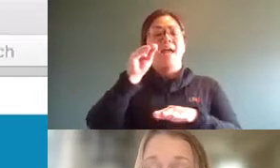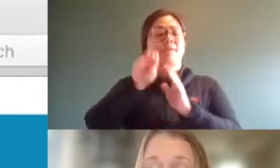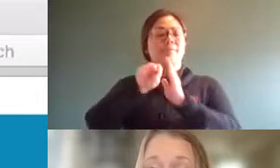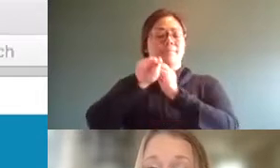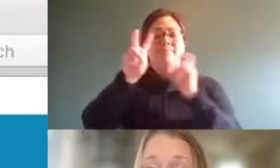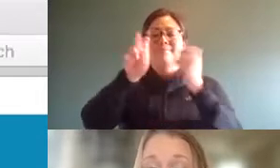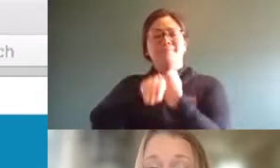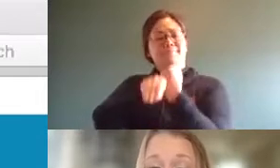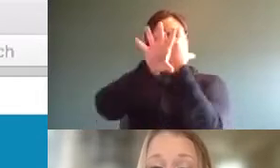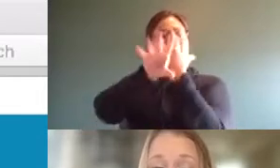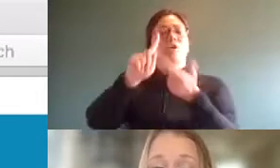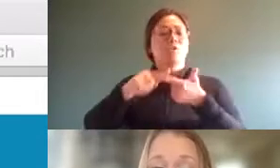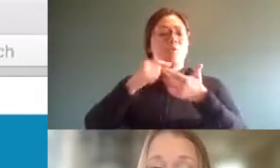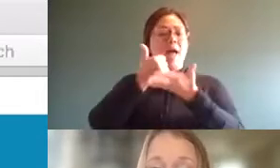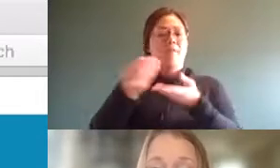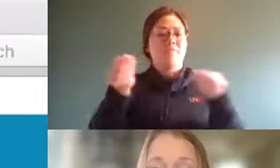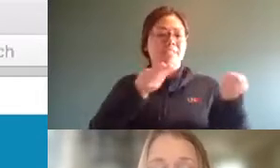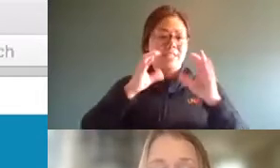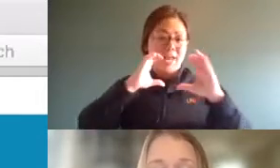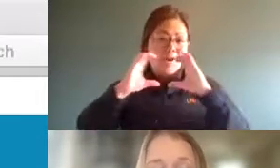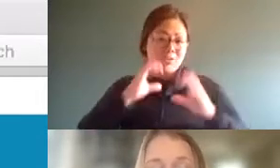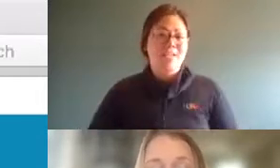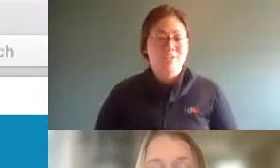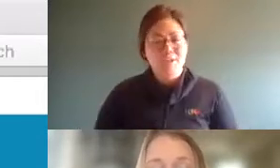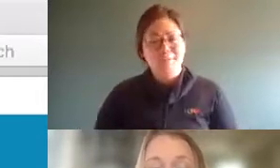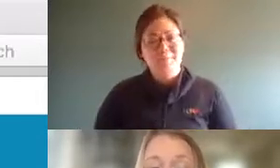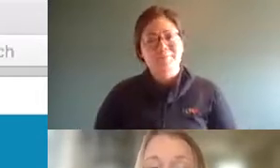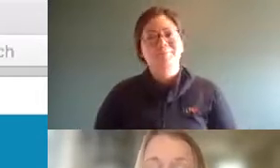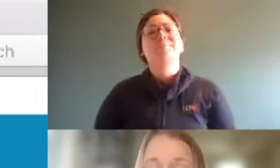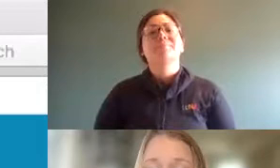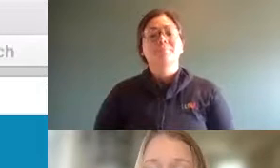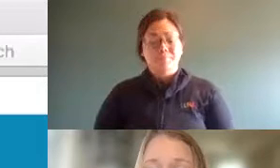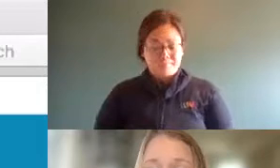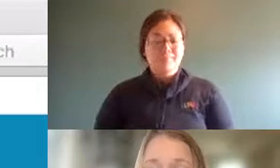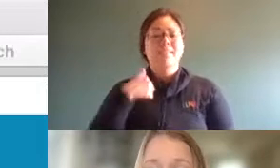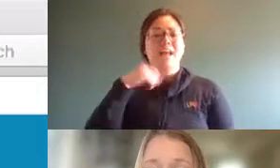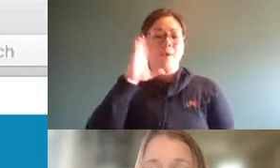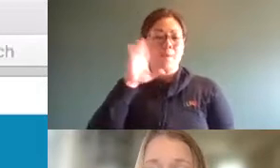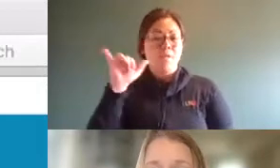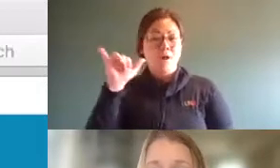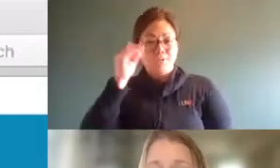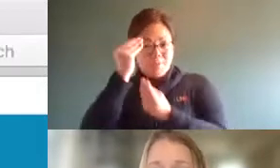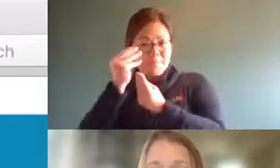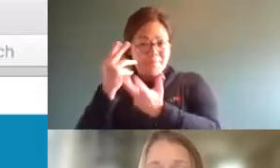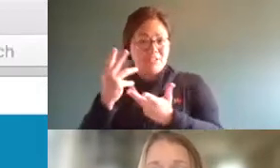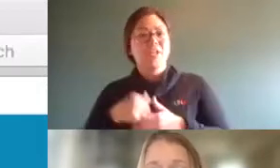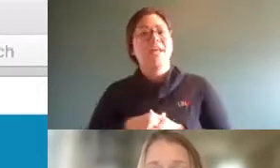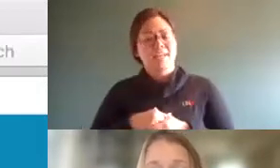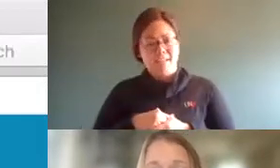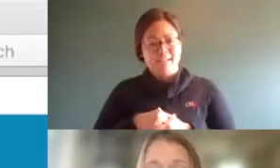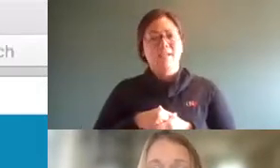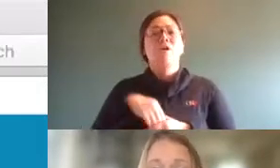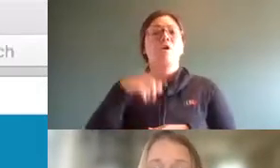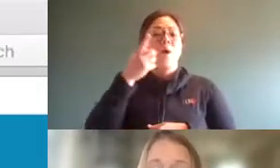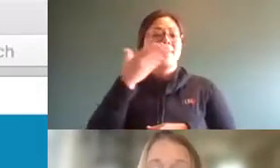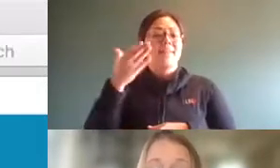video to help facilitate the conversation. I will mention on these, one of the things that's